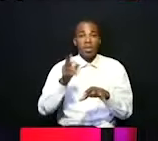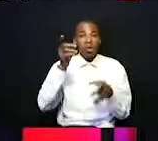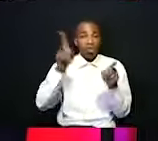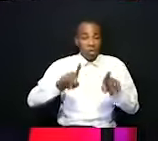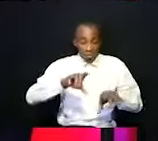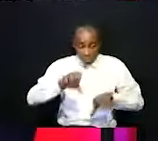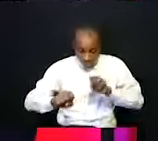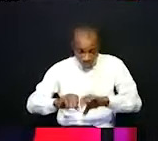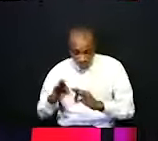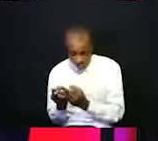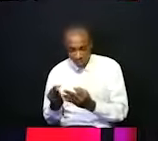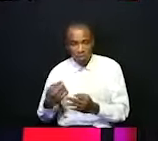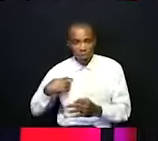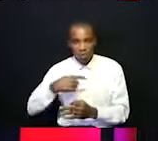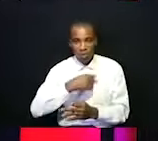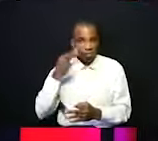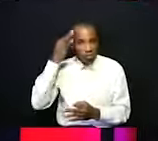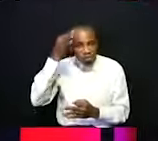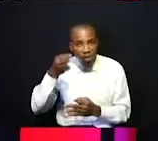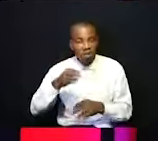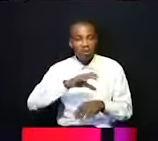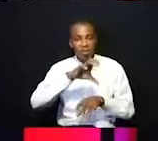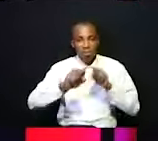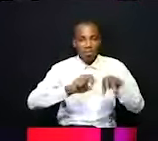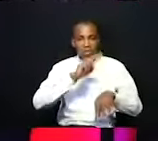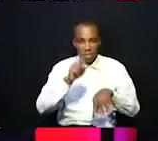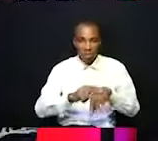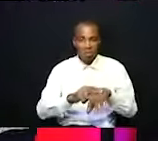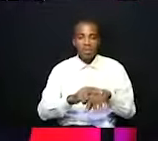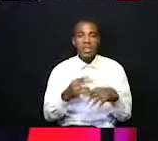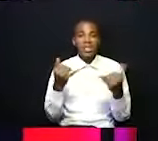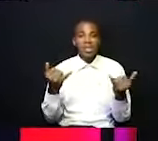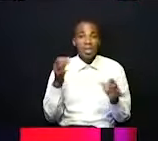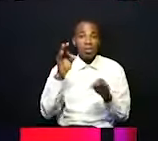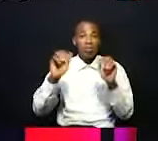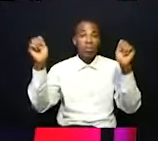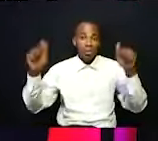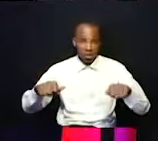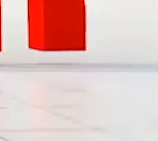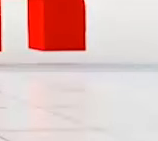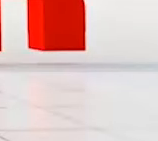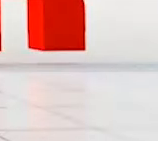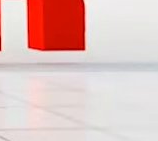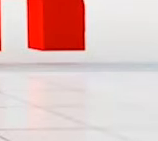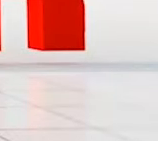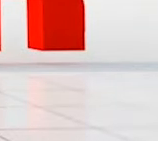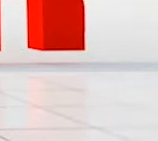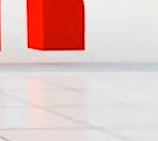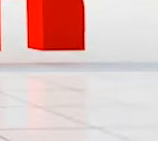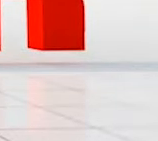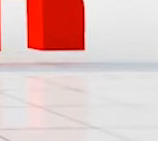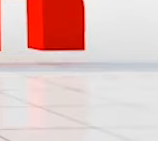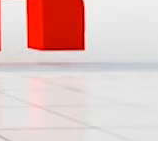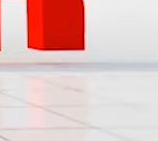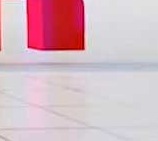homes. Shall we just rise to our feet if you can? What did the Almighty